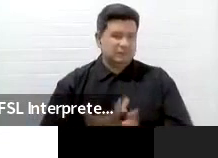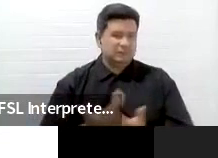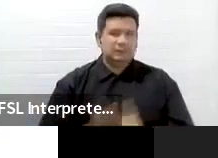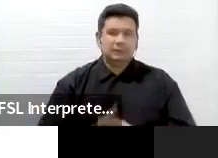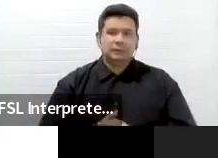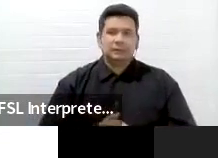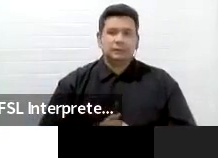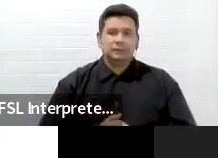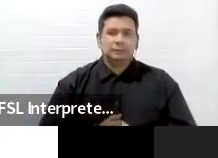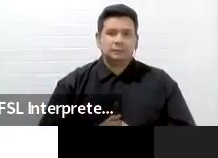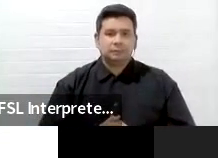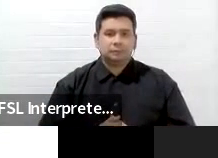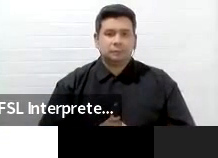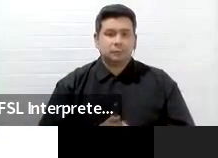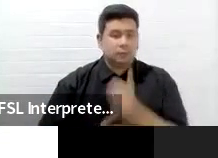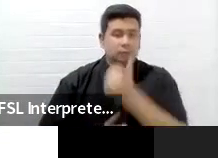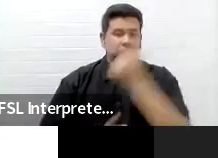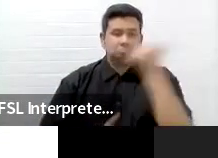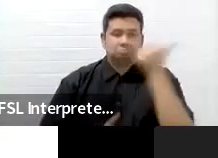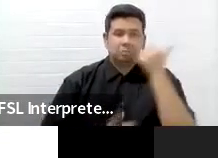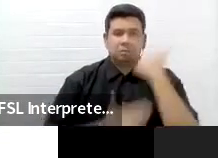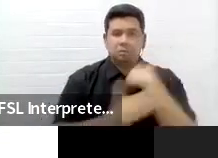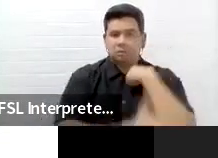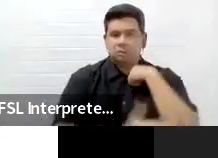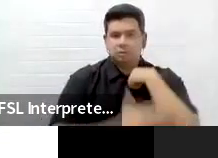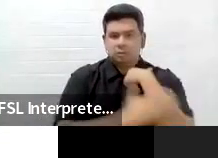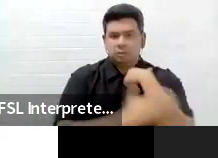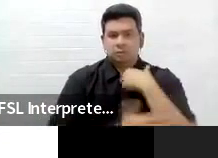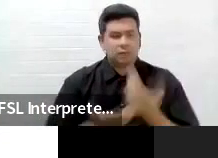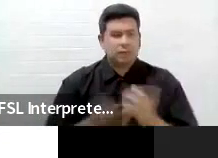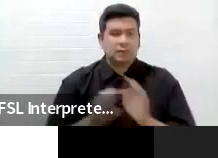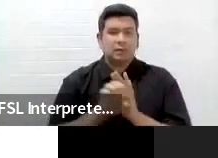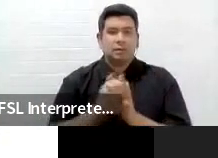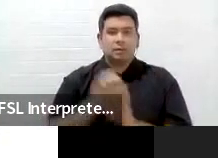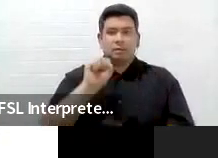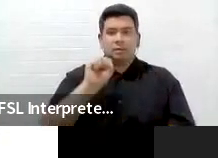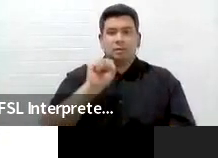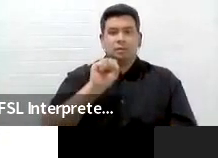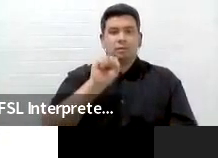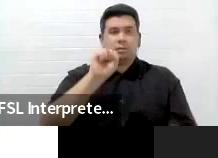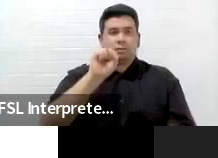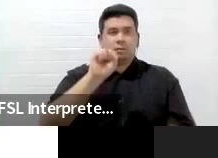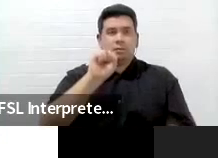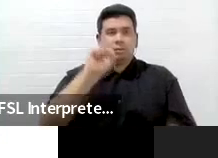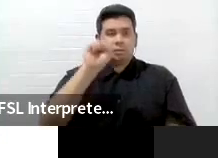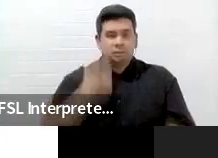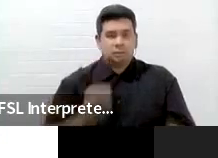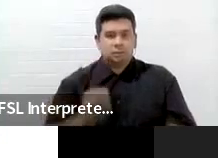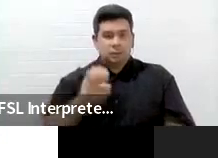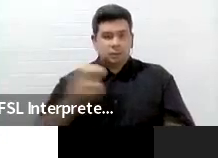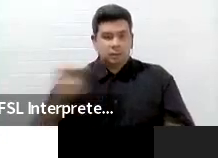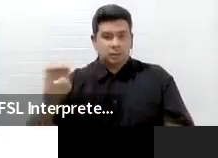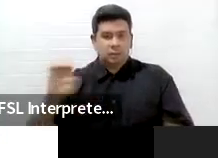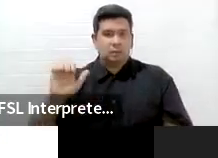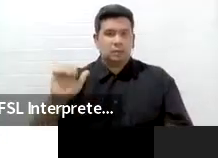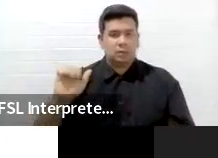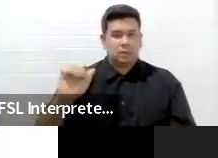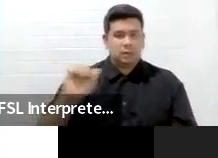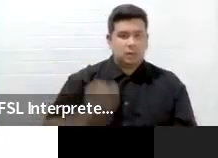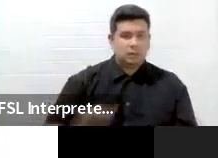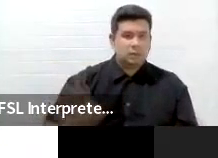was called many things. Even in Southeast Asia, the Malays called it a Chinese flu. The Chinese